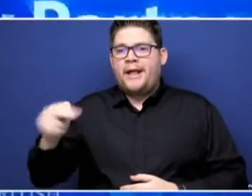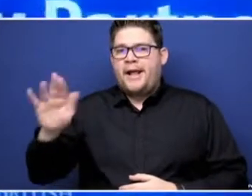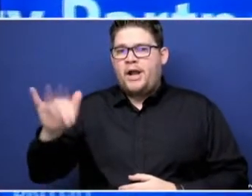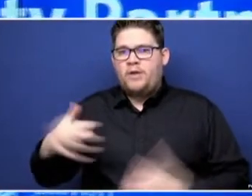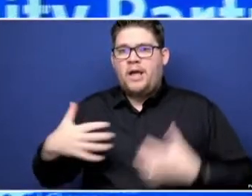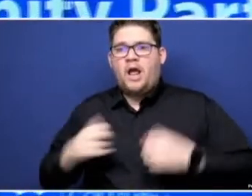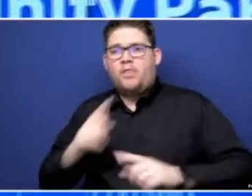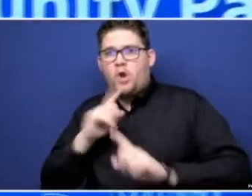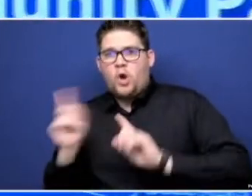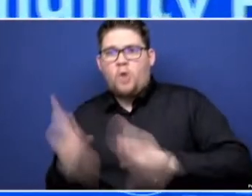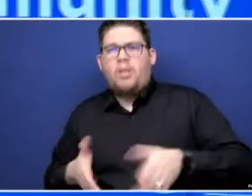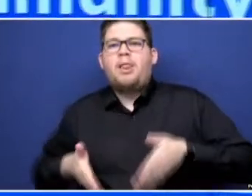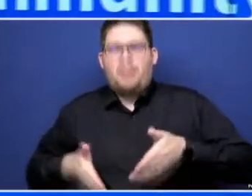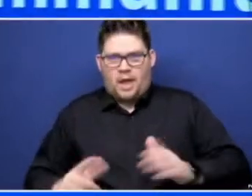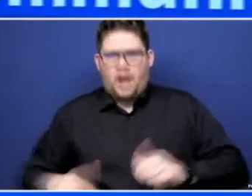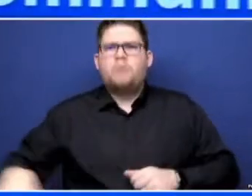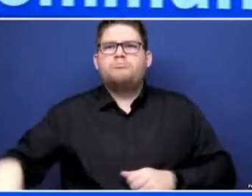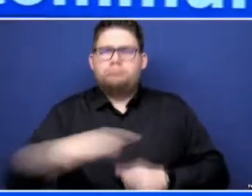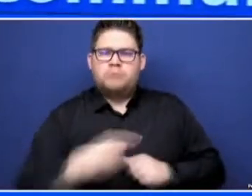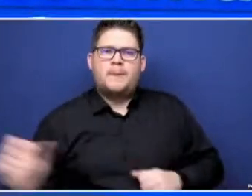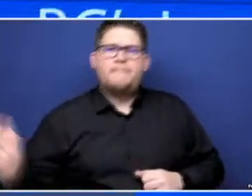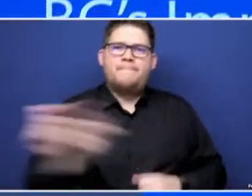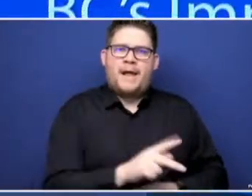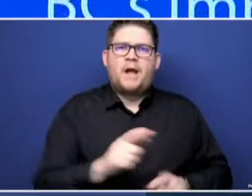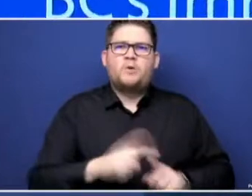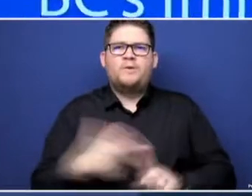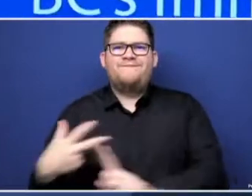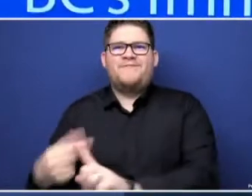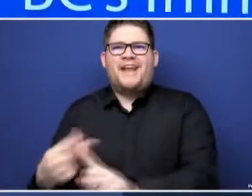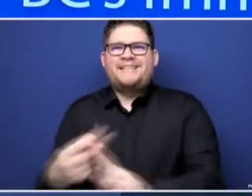Next question is from Katie DeRosa, Vancouver Sun.